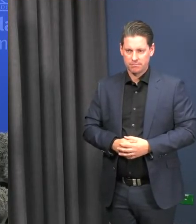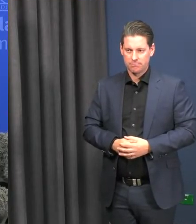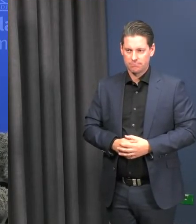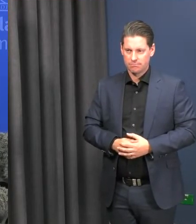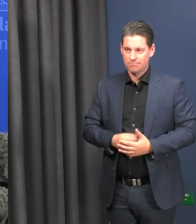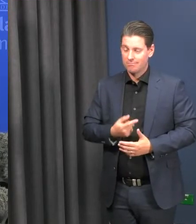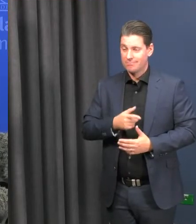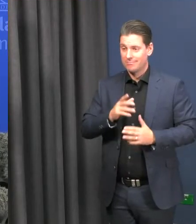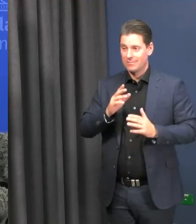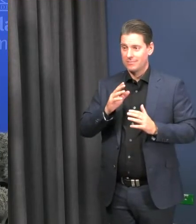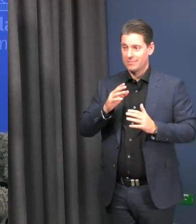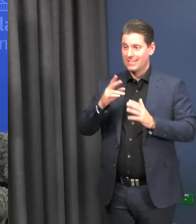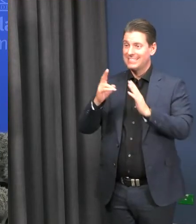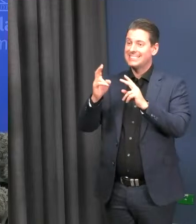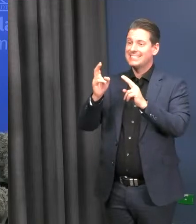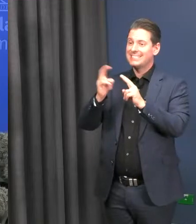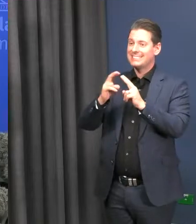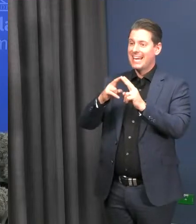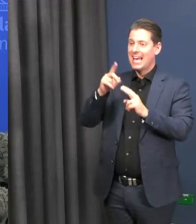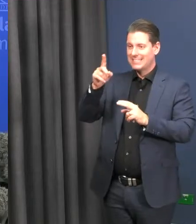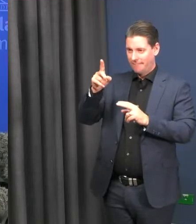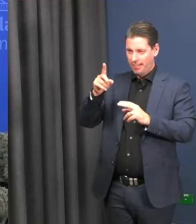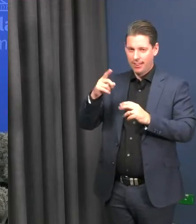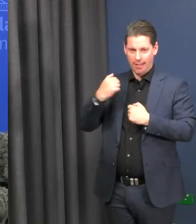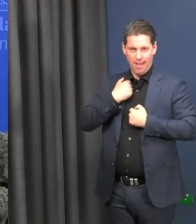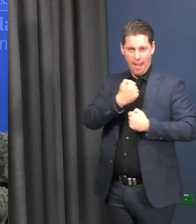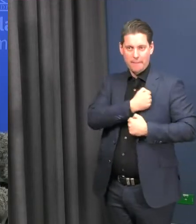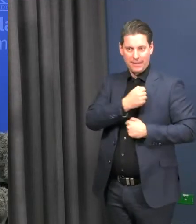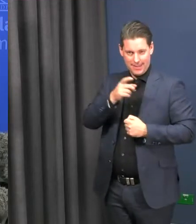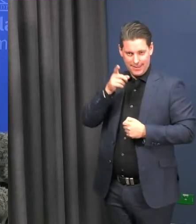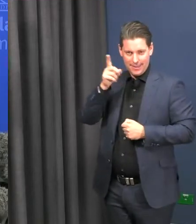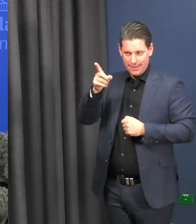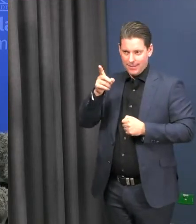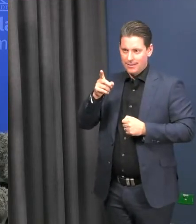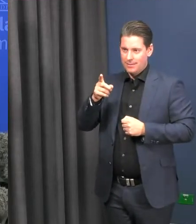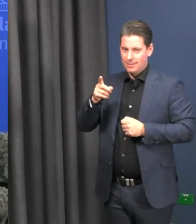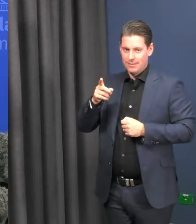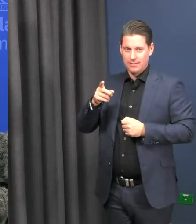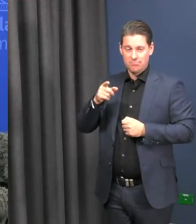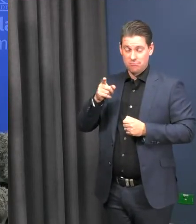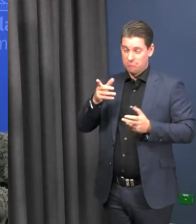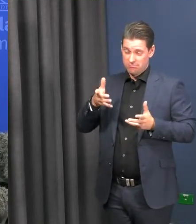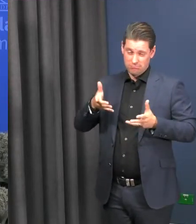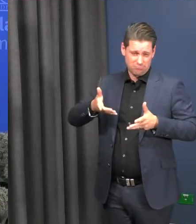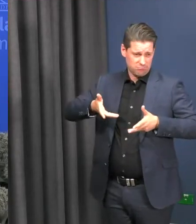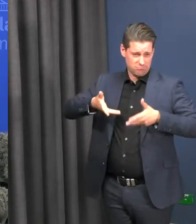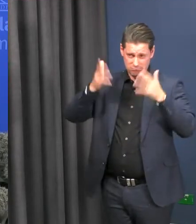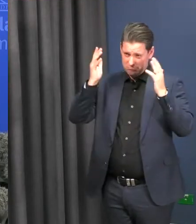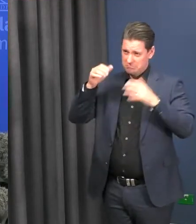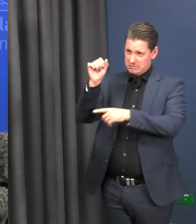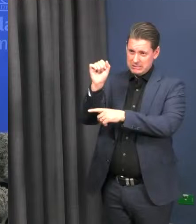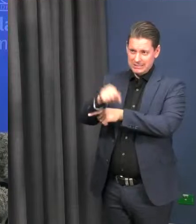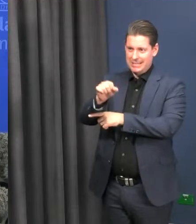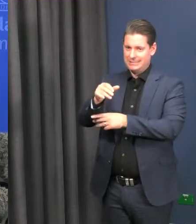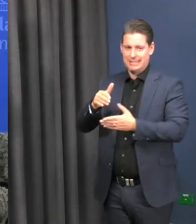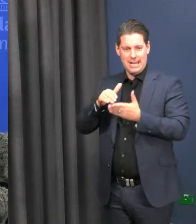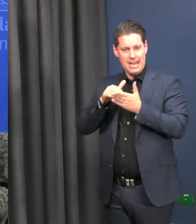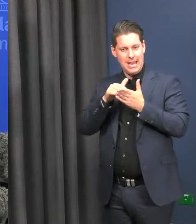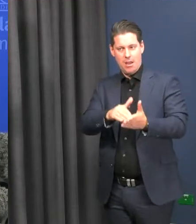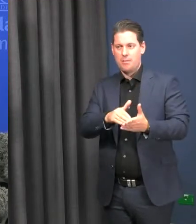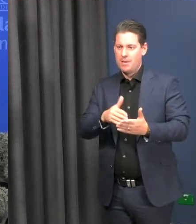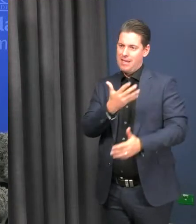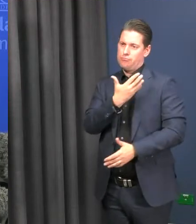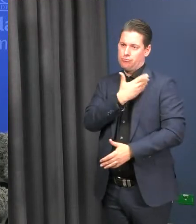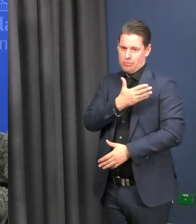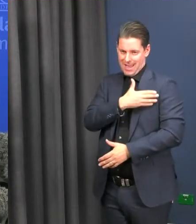how much those people from the Townsville barracks were not just willing, they were very proud of the